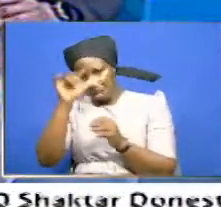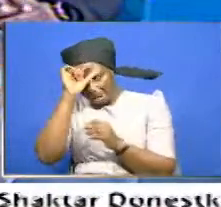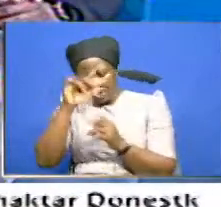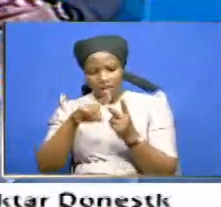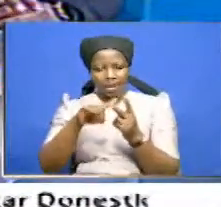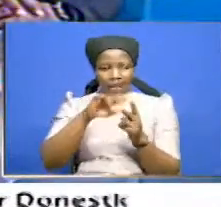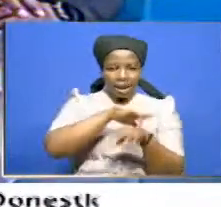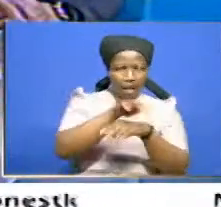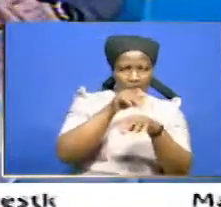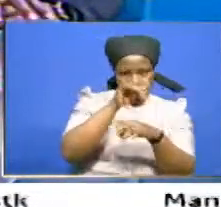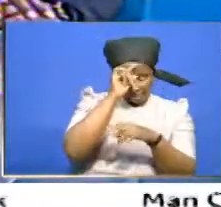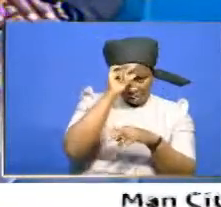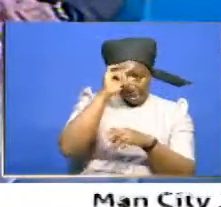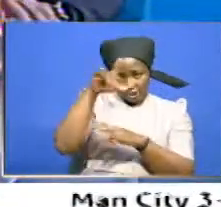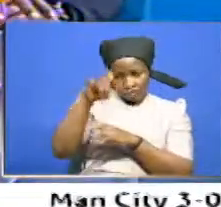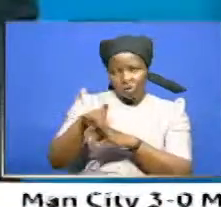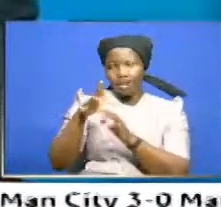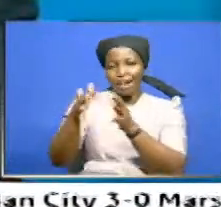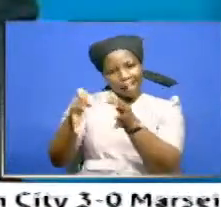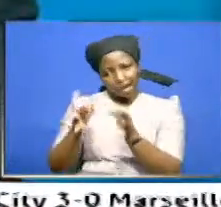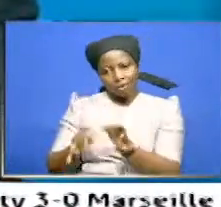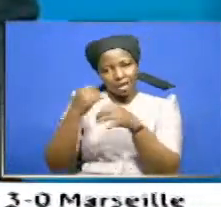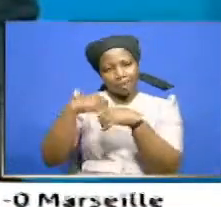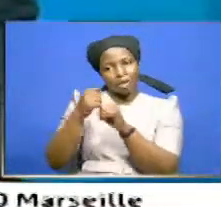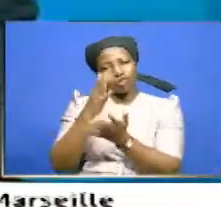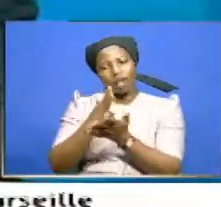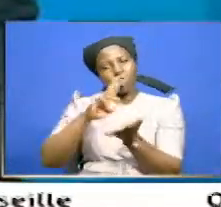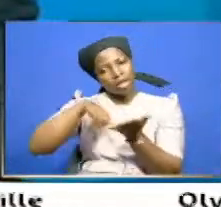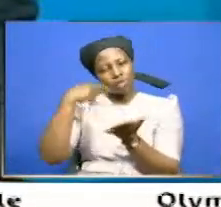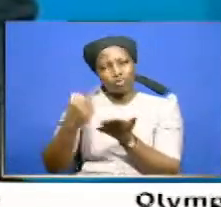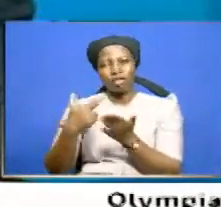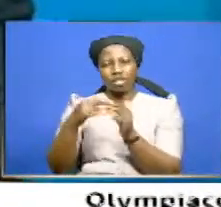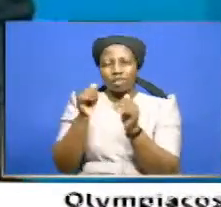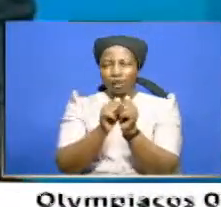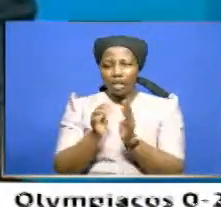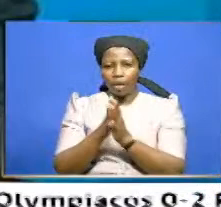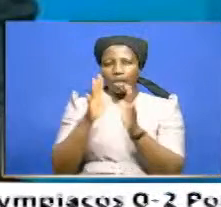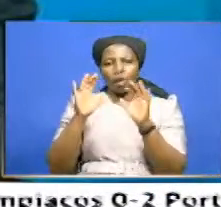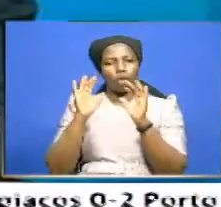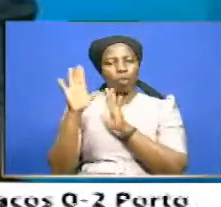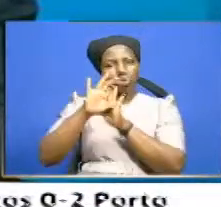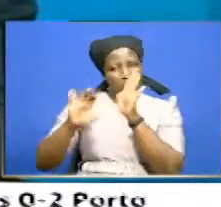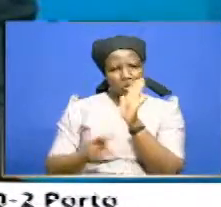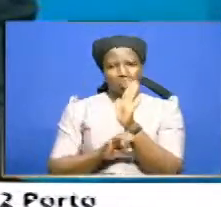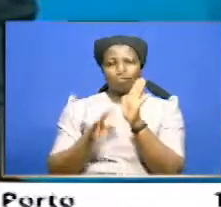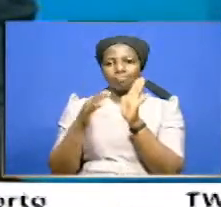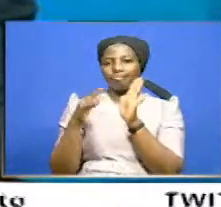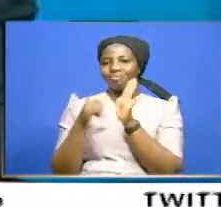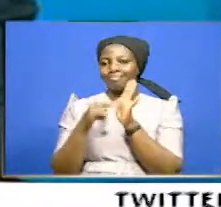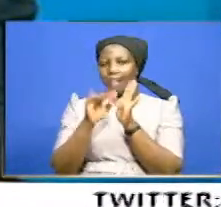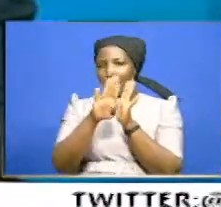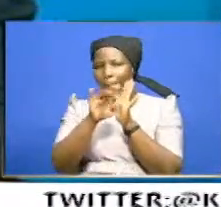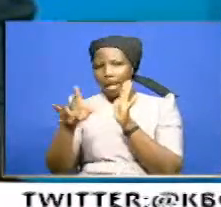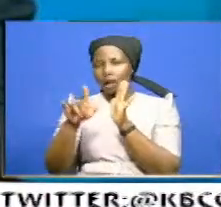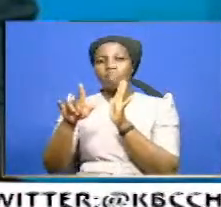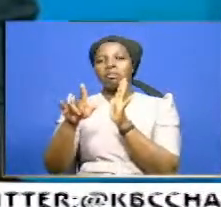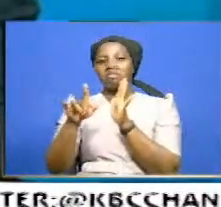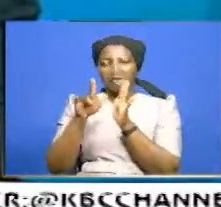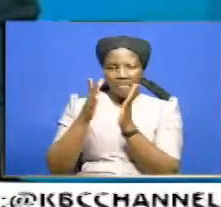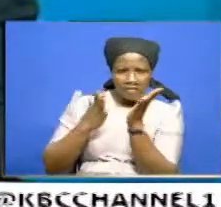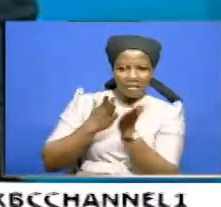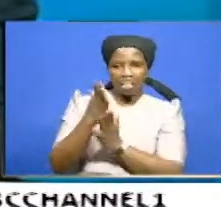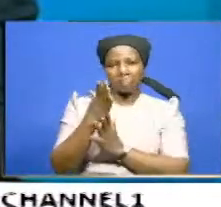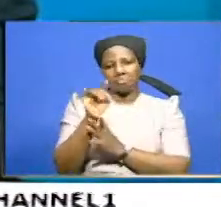to account, to make sure that the resources and the commitments of the Constitution, for example, on the Bill of Rights are realized.